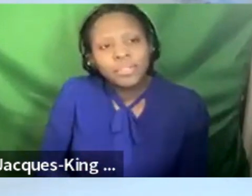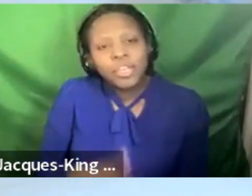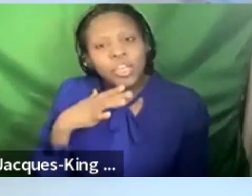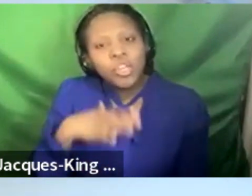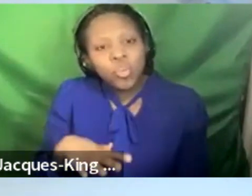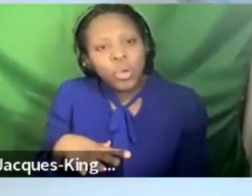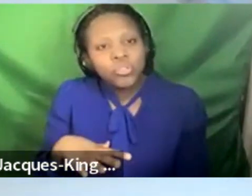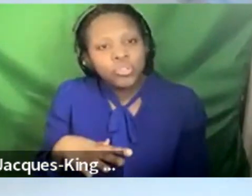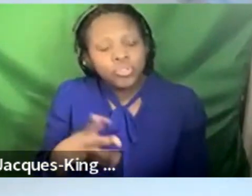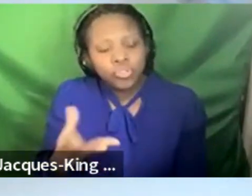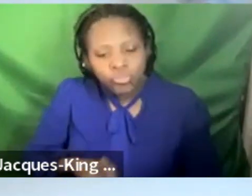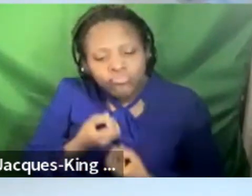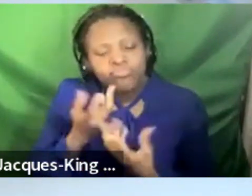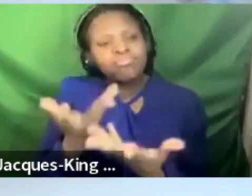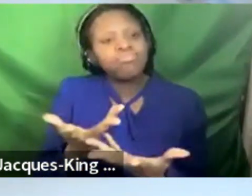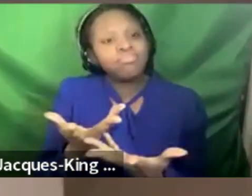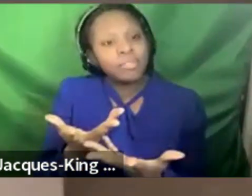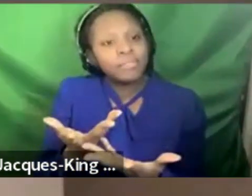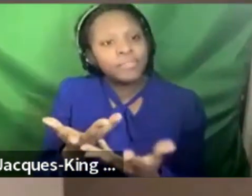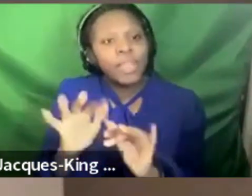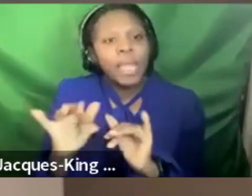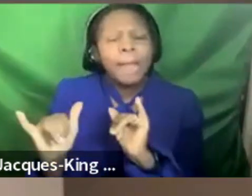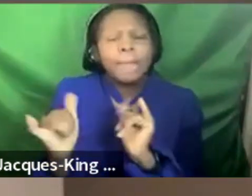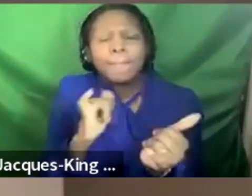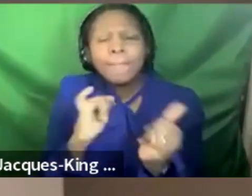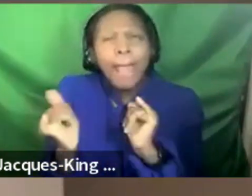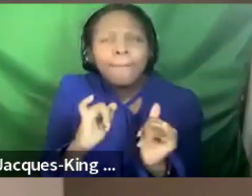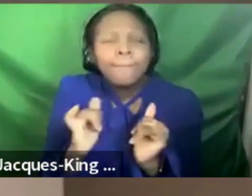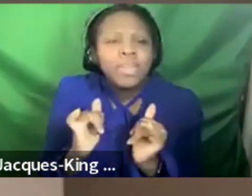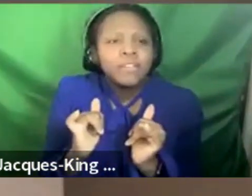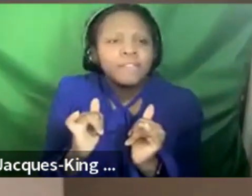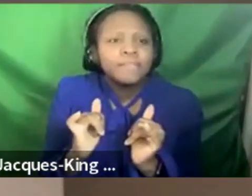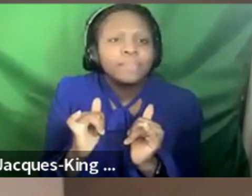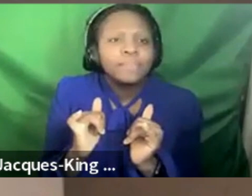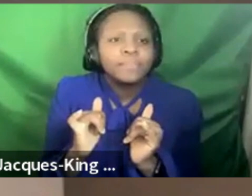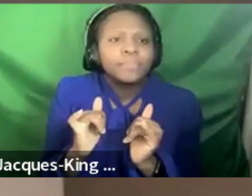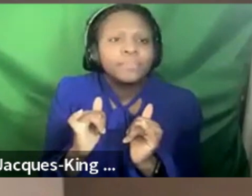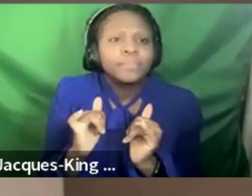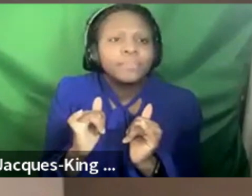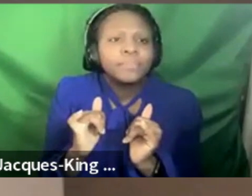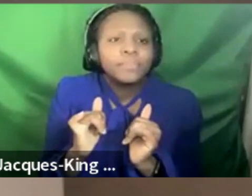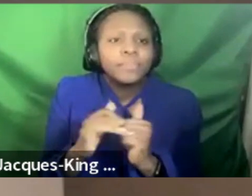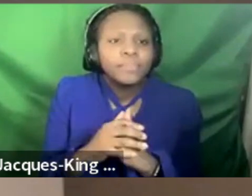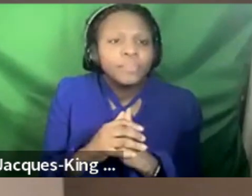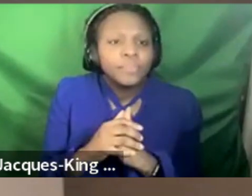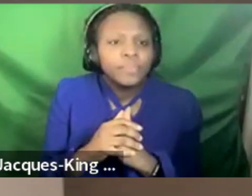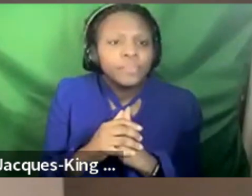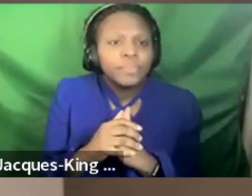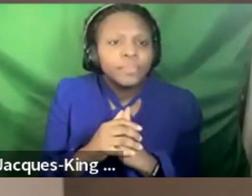doesn't sound like that's what you want to do with Titania. Yeah, you just want to channel her. Yeah, maybe chest